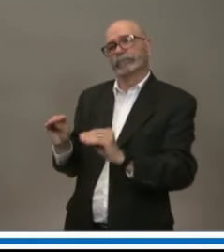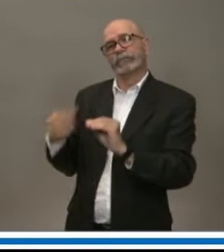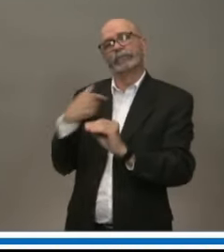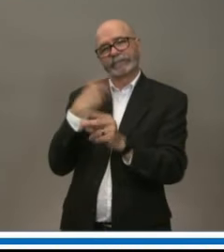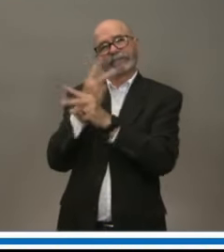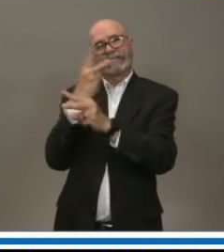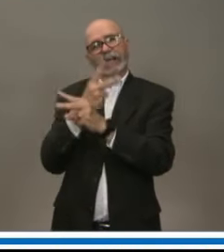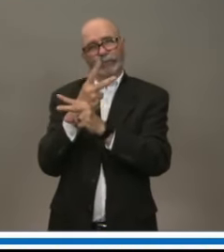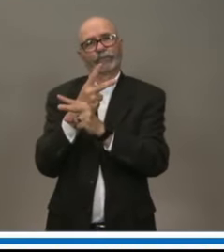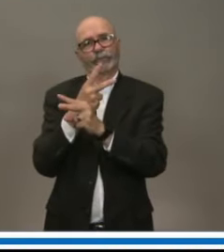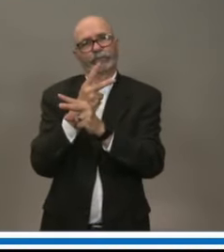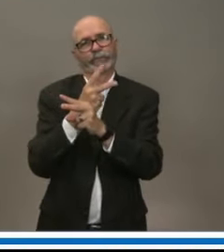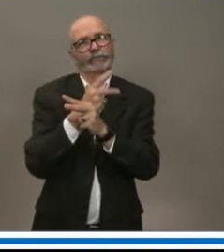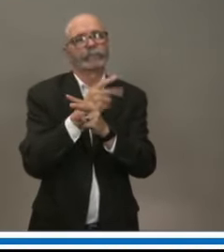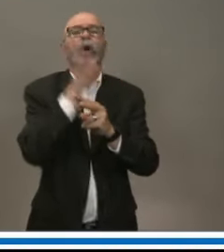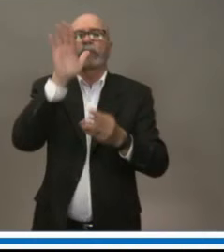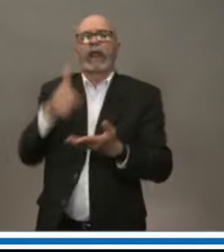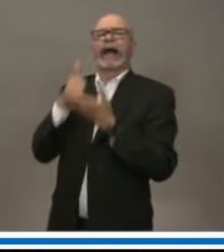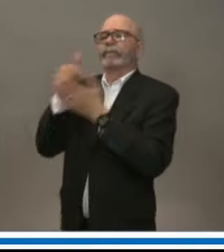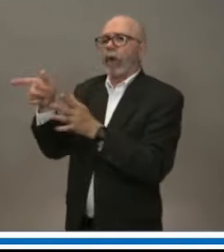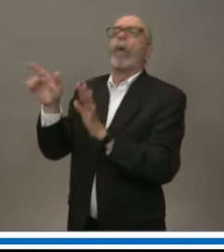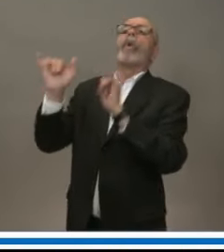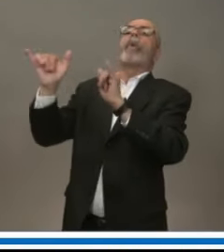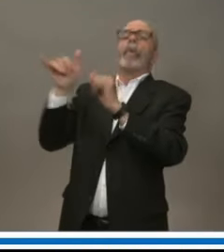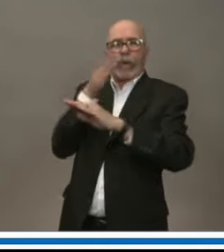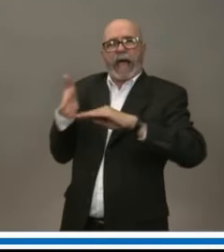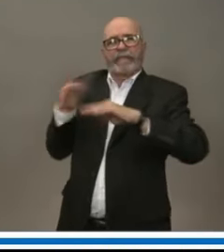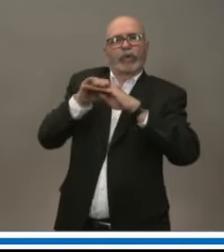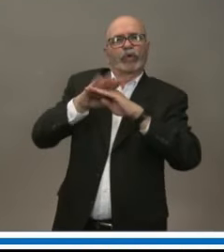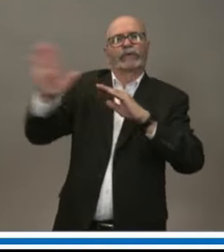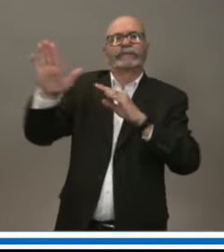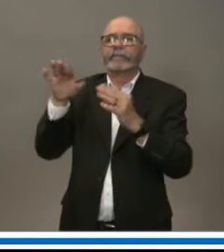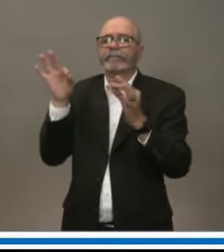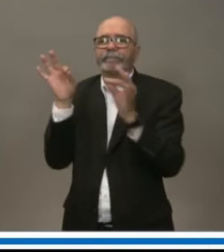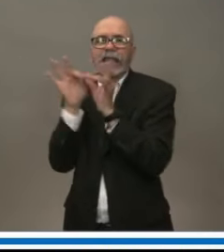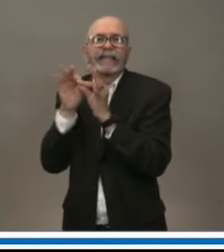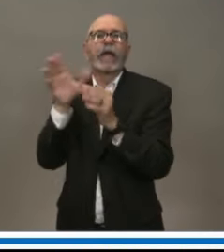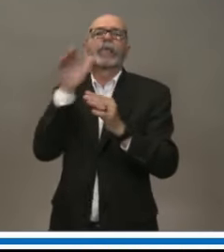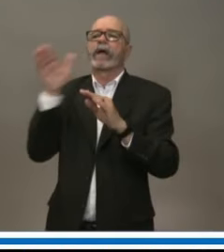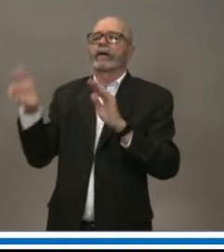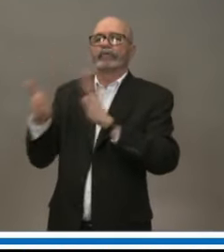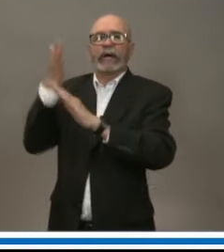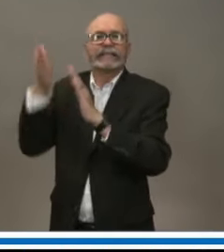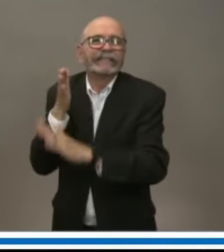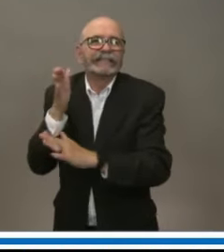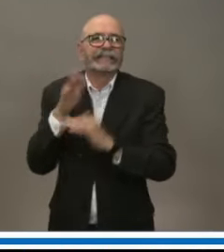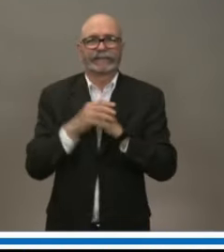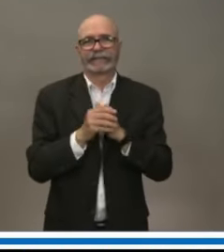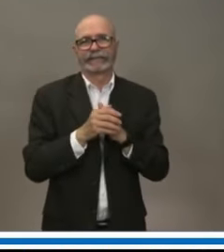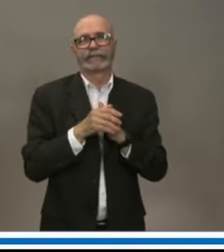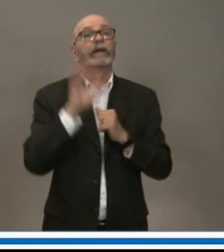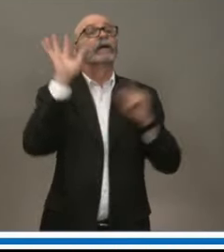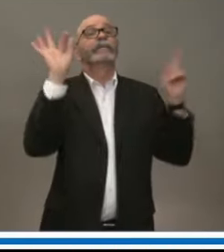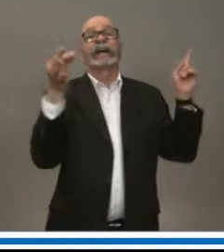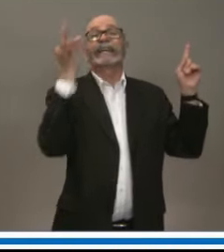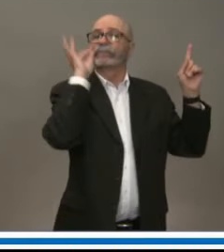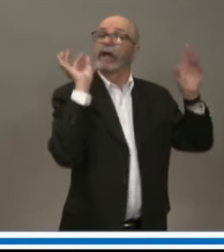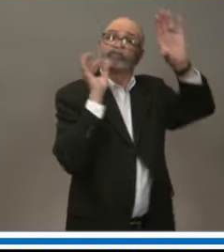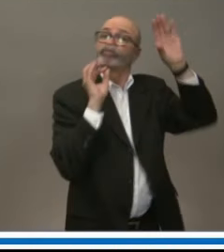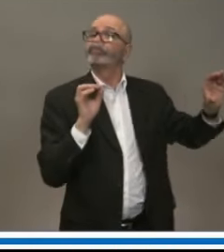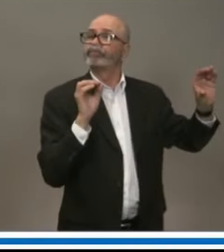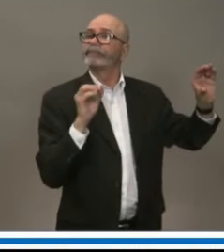to supplement and offset some of the programs the federal government has that someone maybe missed or